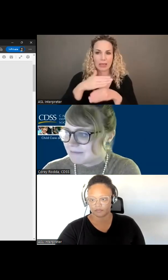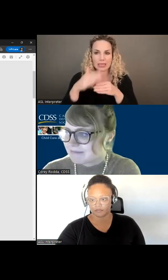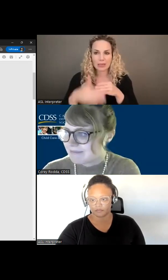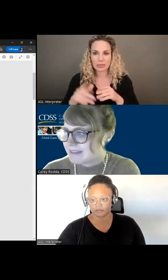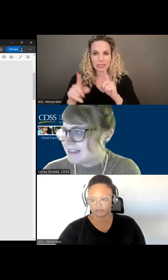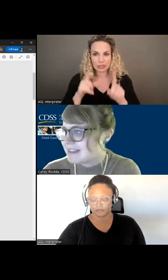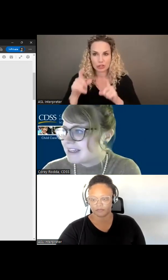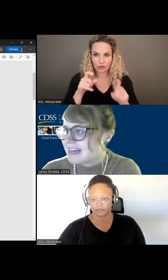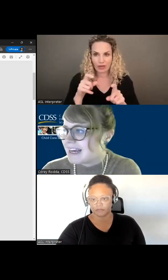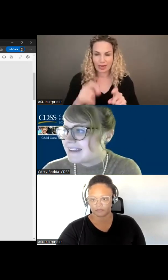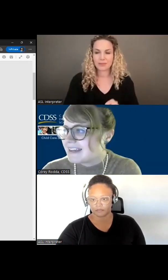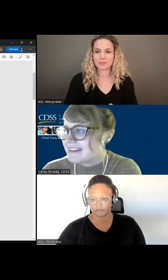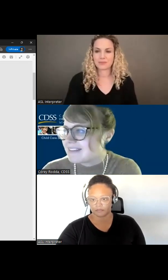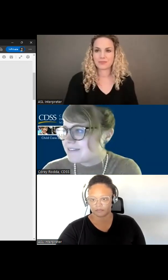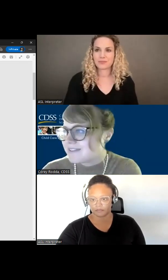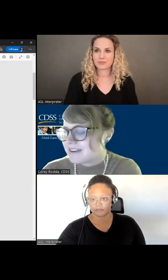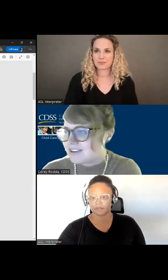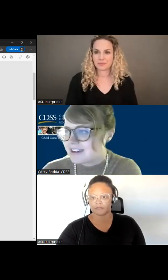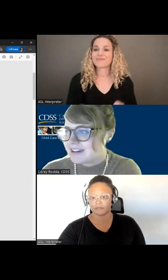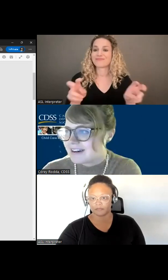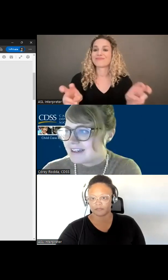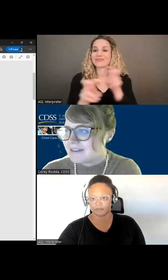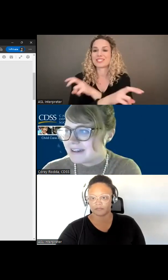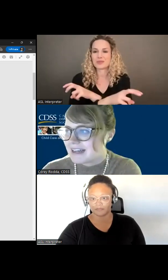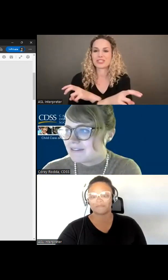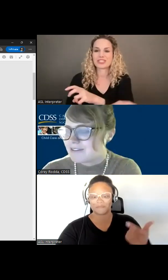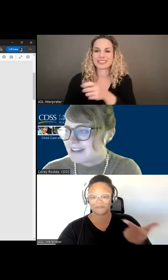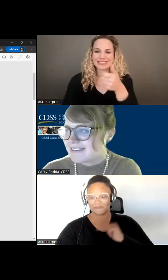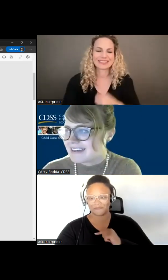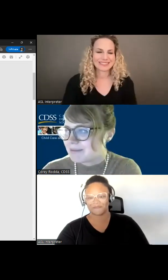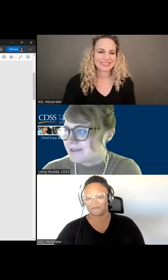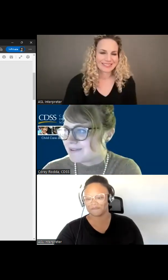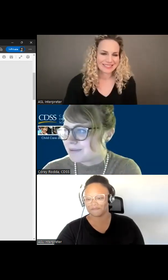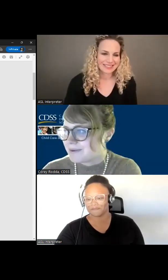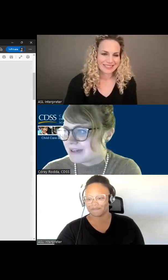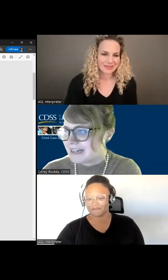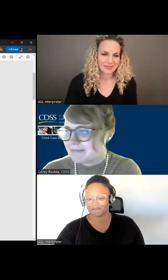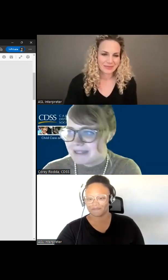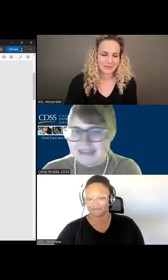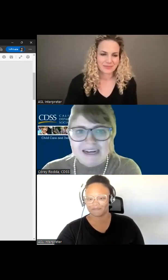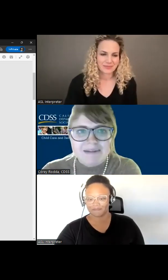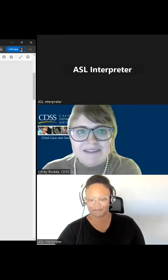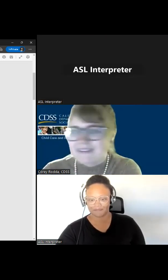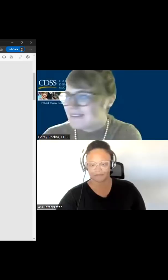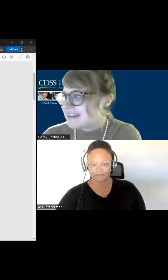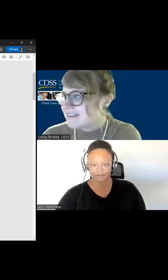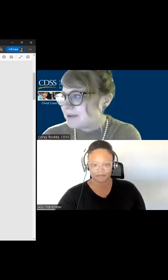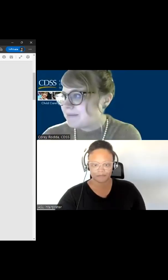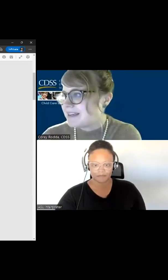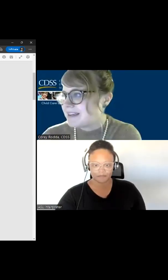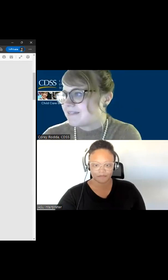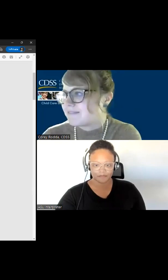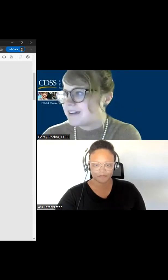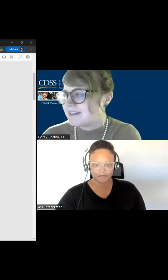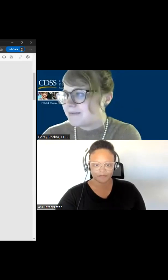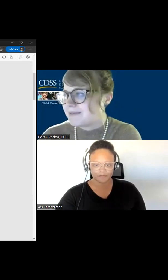survey. And then the first question, are you a California state preschool program? And the